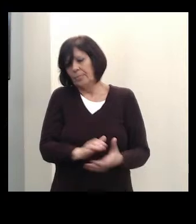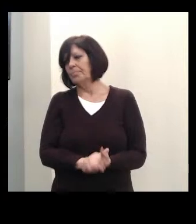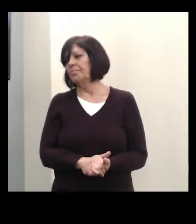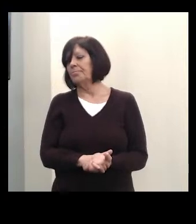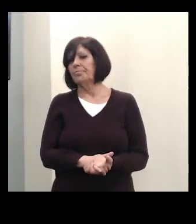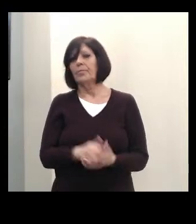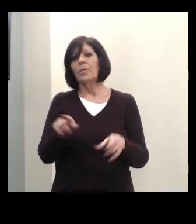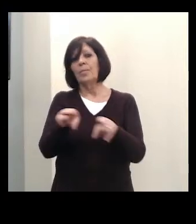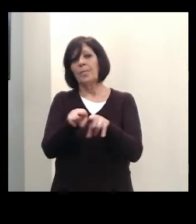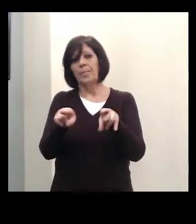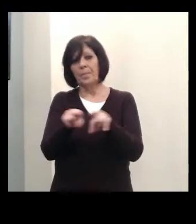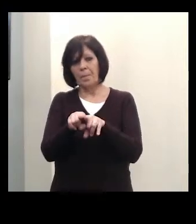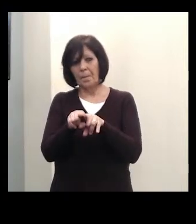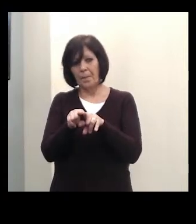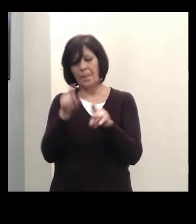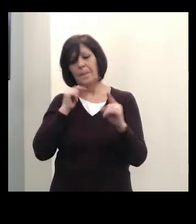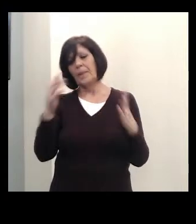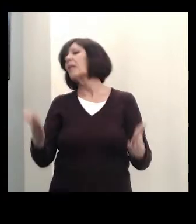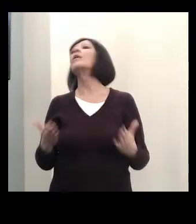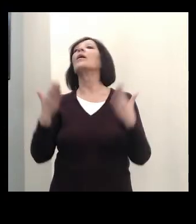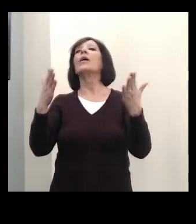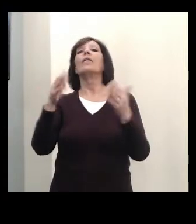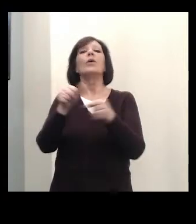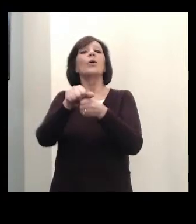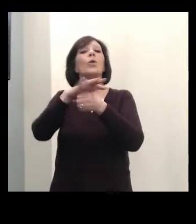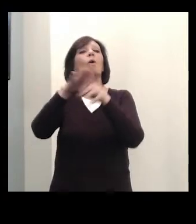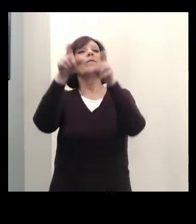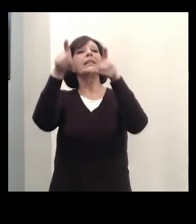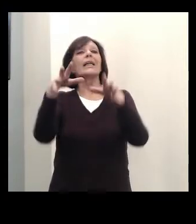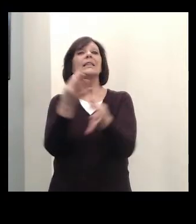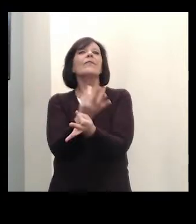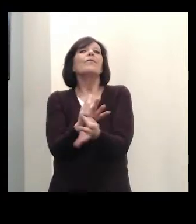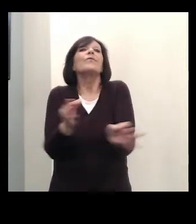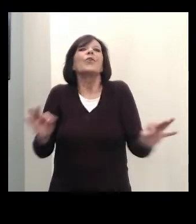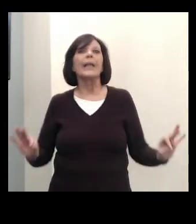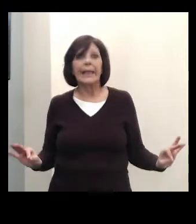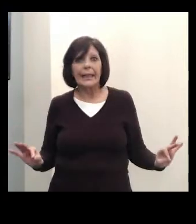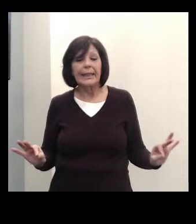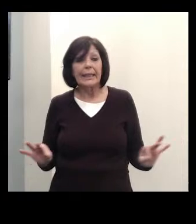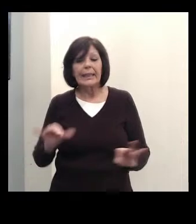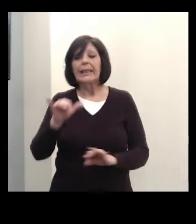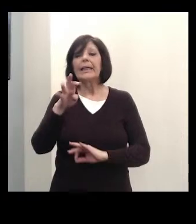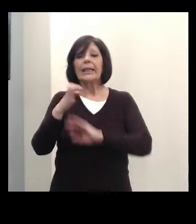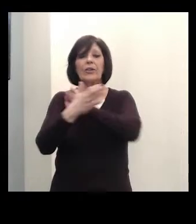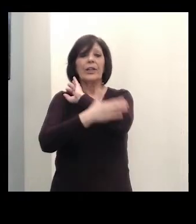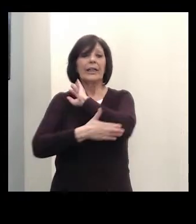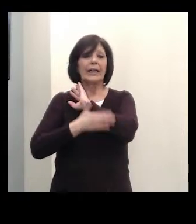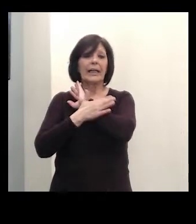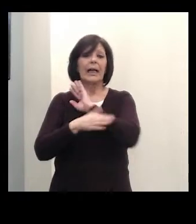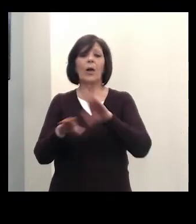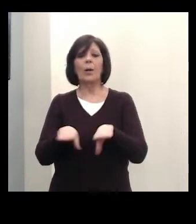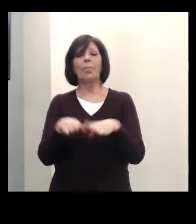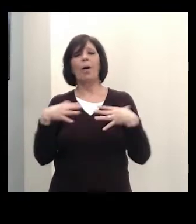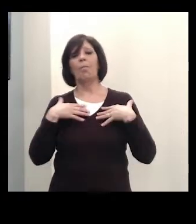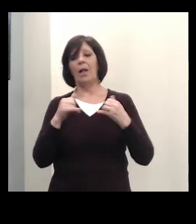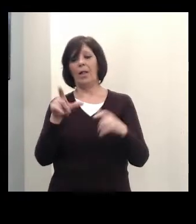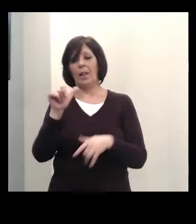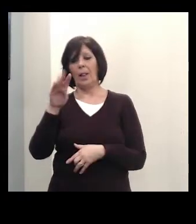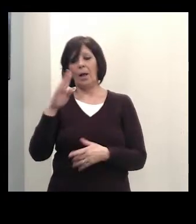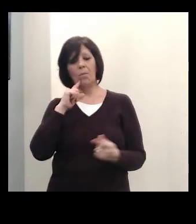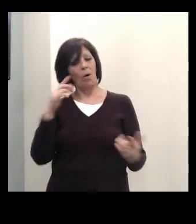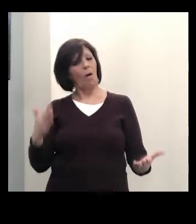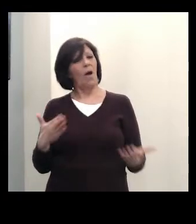Also, we are offering COVID-19 testing free. Erie County Health Department's Public Health Lab offers the state-of-the-art,